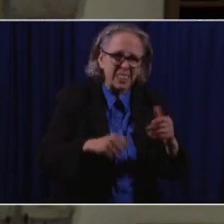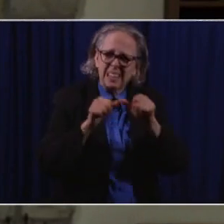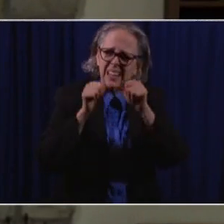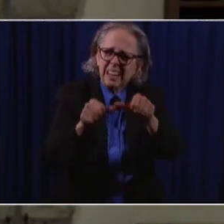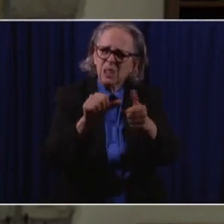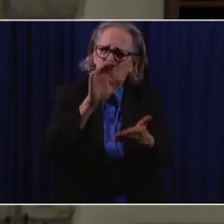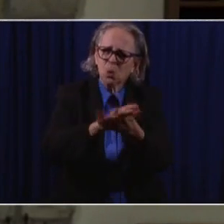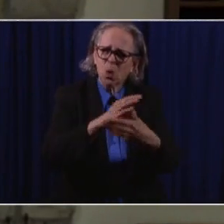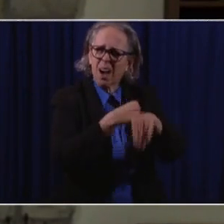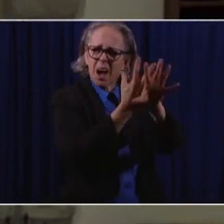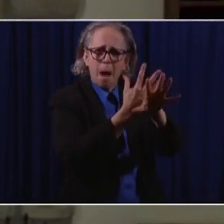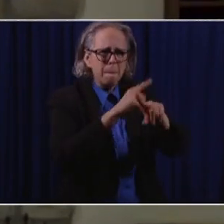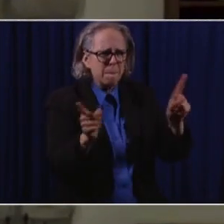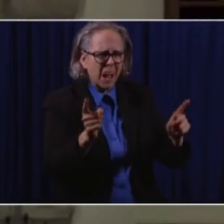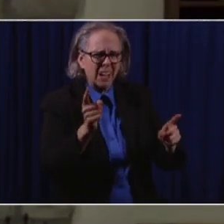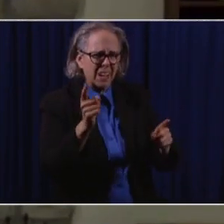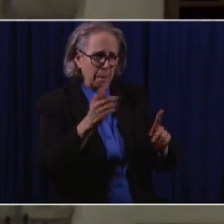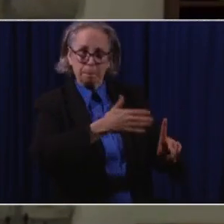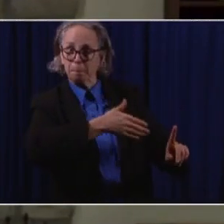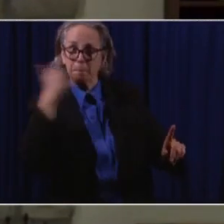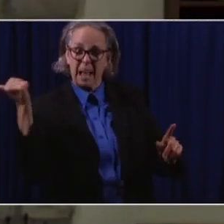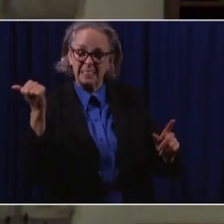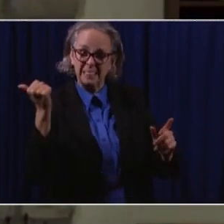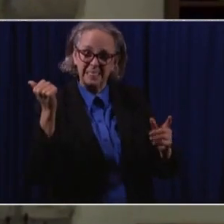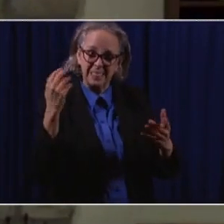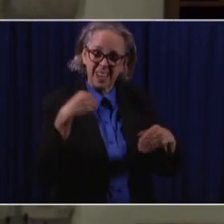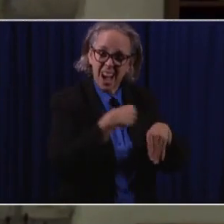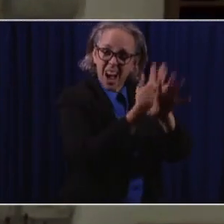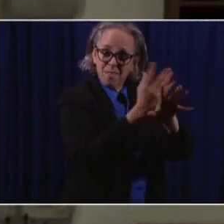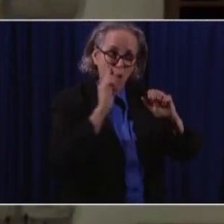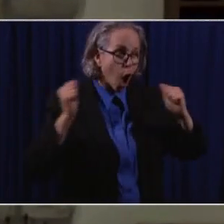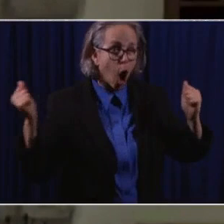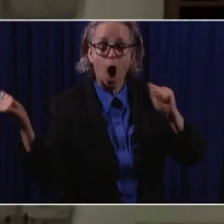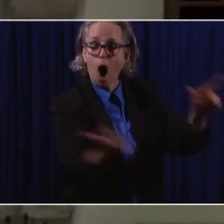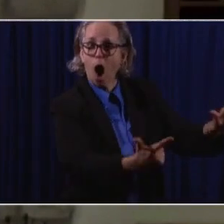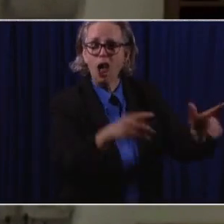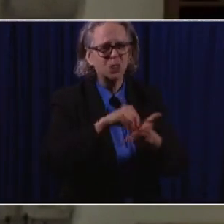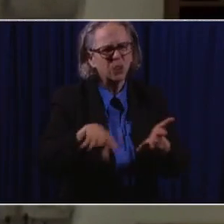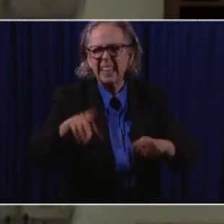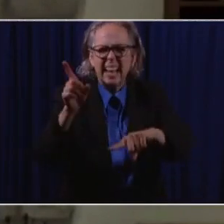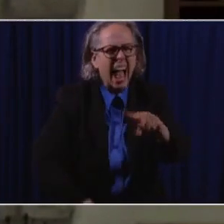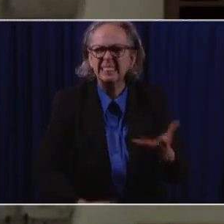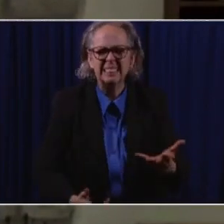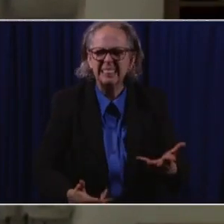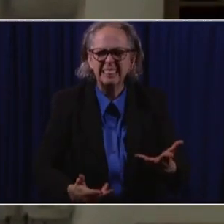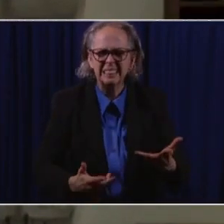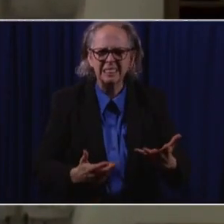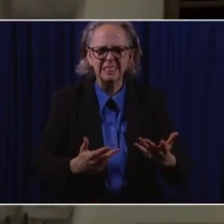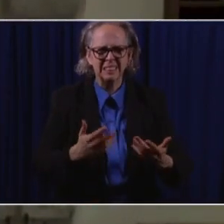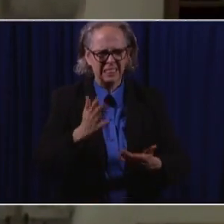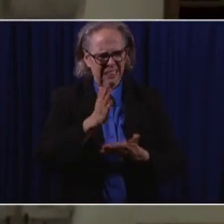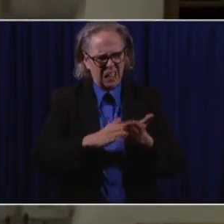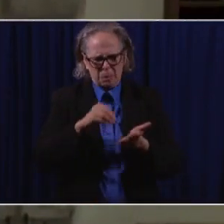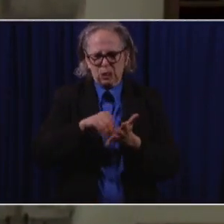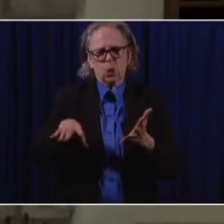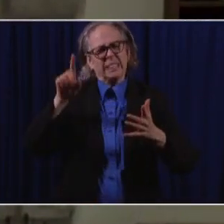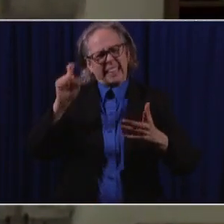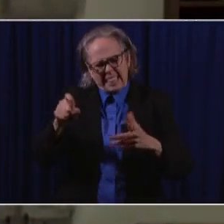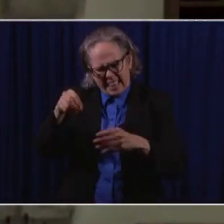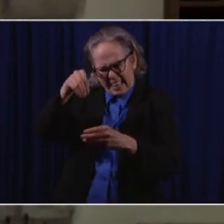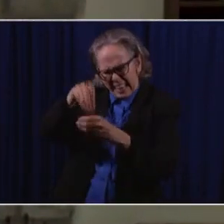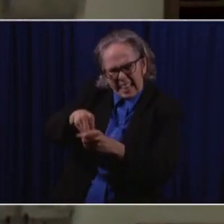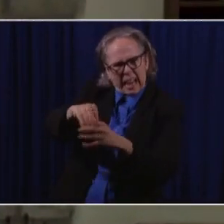cannot. Some of our poorest children who thrive in an in-person learning environment do great for a number